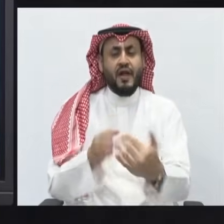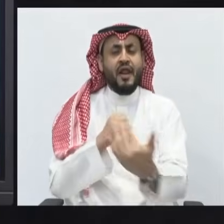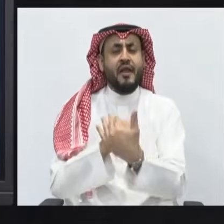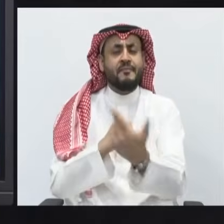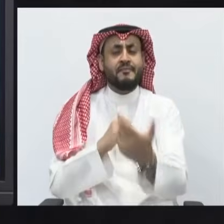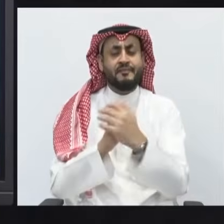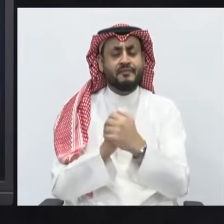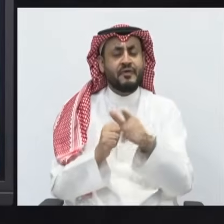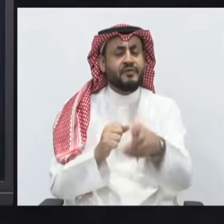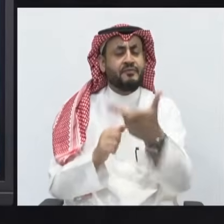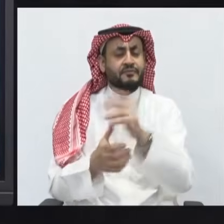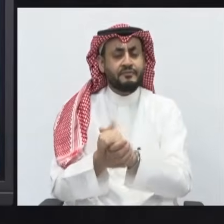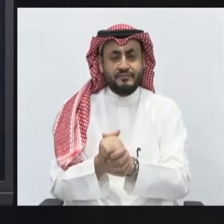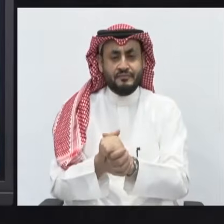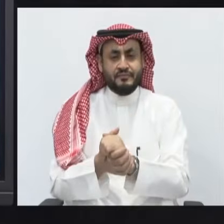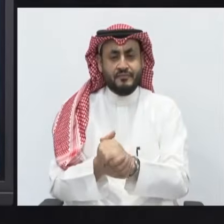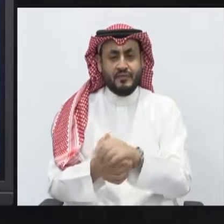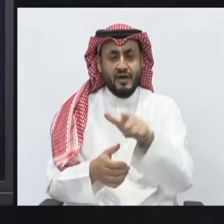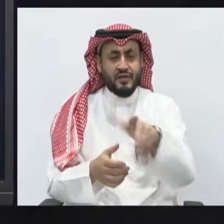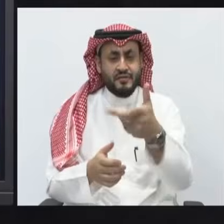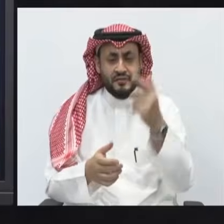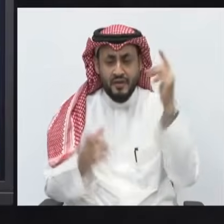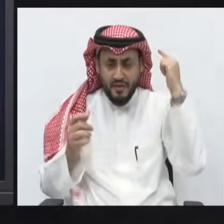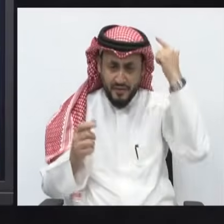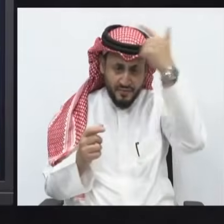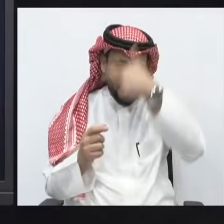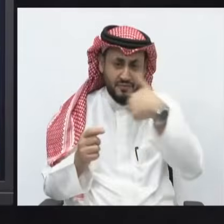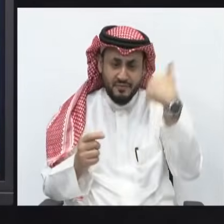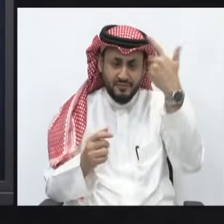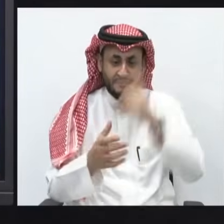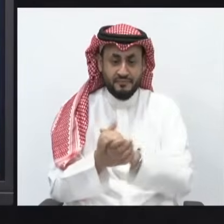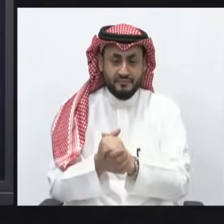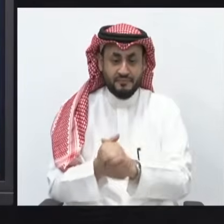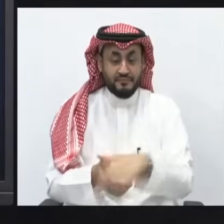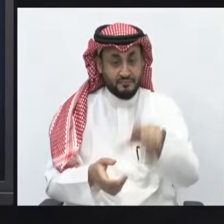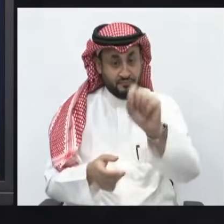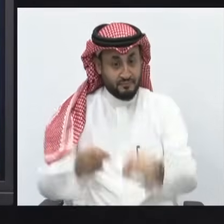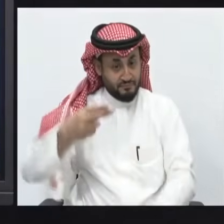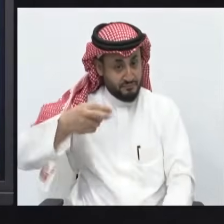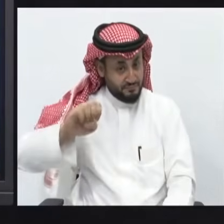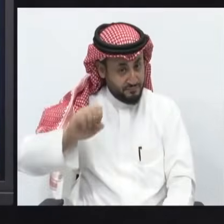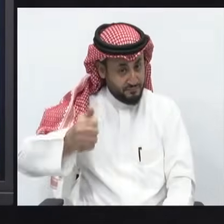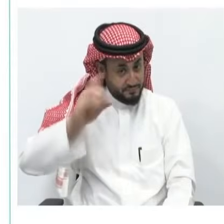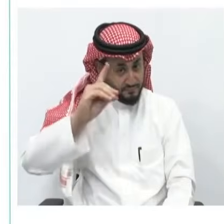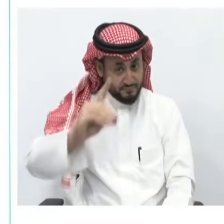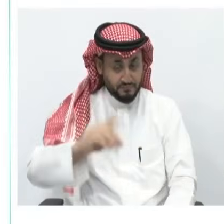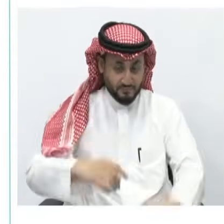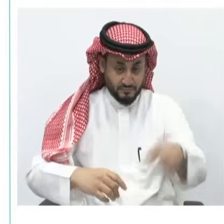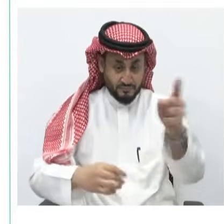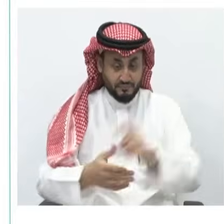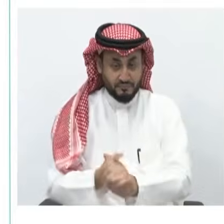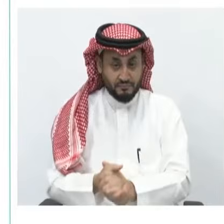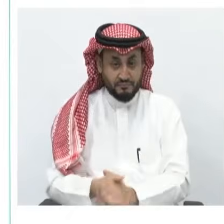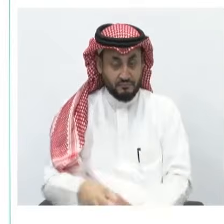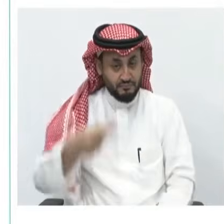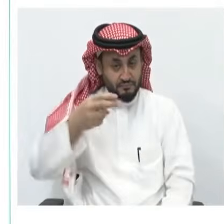what is this? Can you tell me what is this? Yes, this is a head. Perfect. Yes,